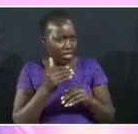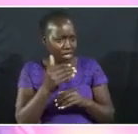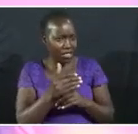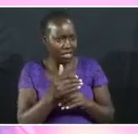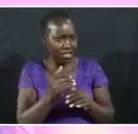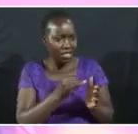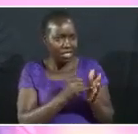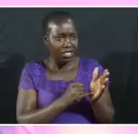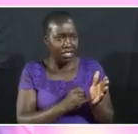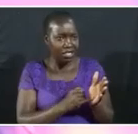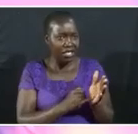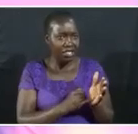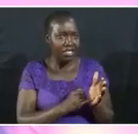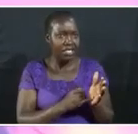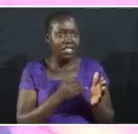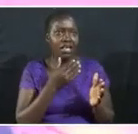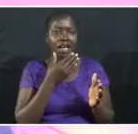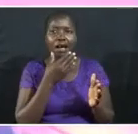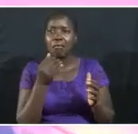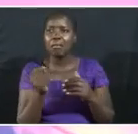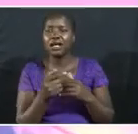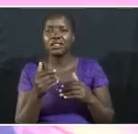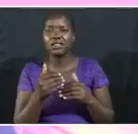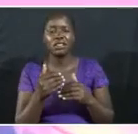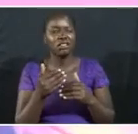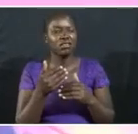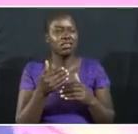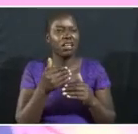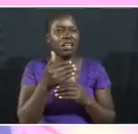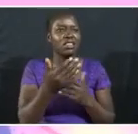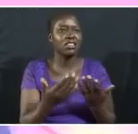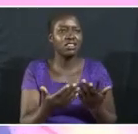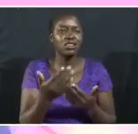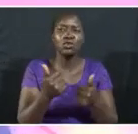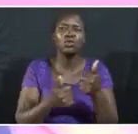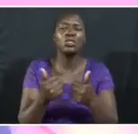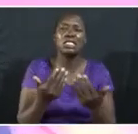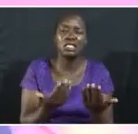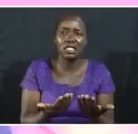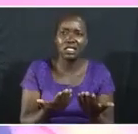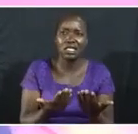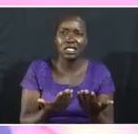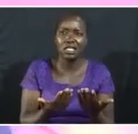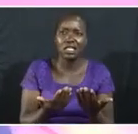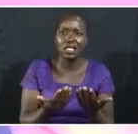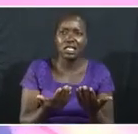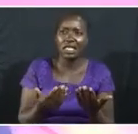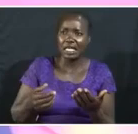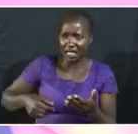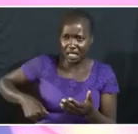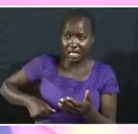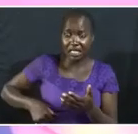just a month ahead of me. So which rib did she come from?